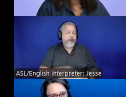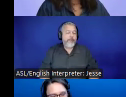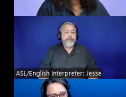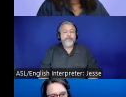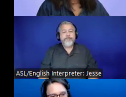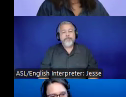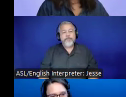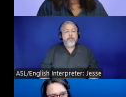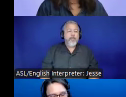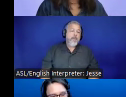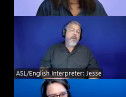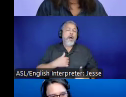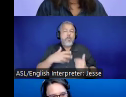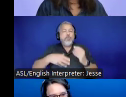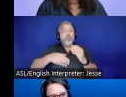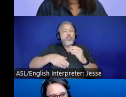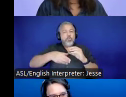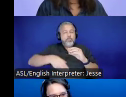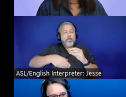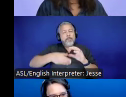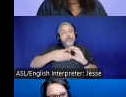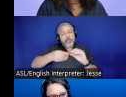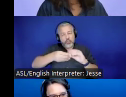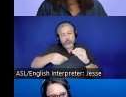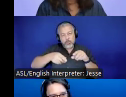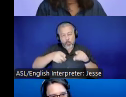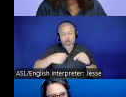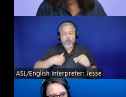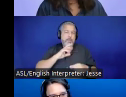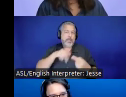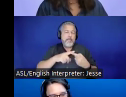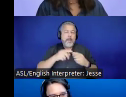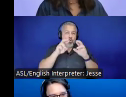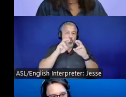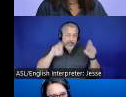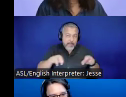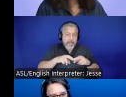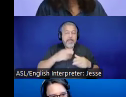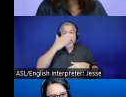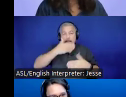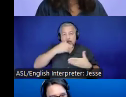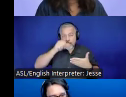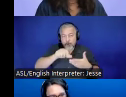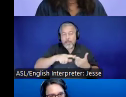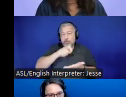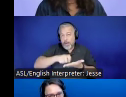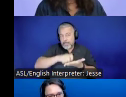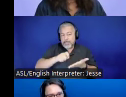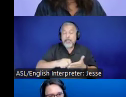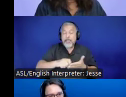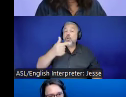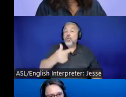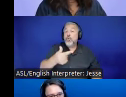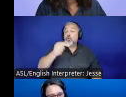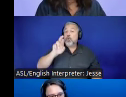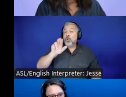I did want to mention while we are on the topic of resume and cover letter and writing, that Grammarly is great for